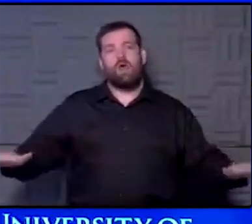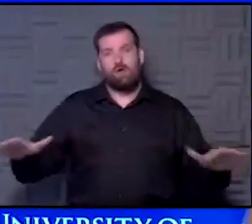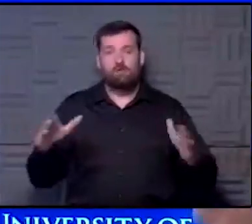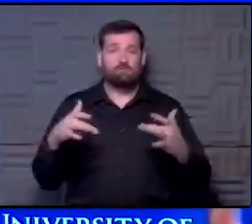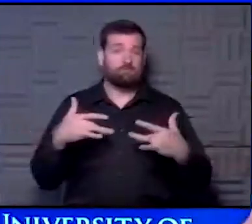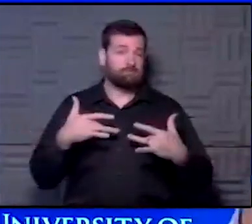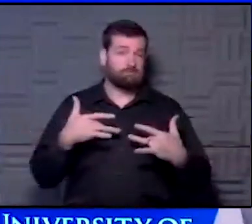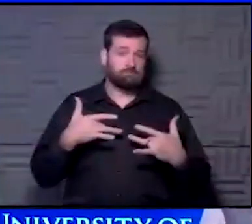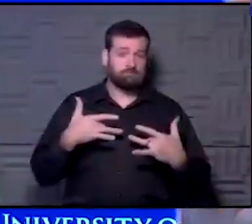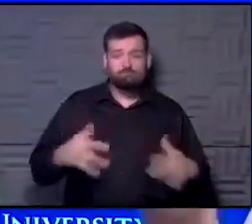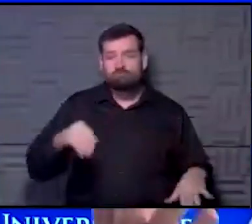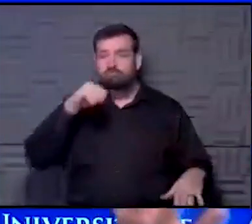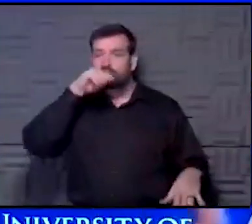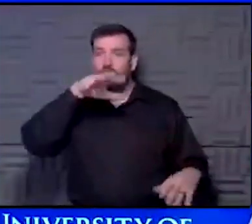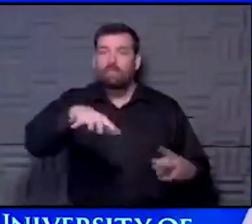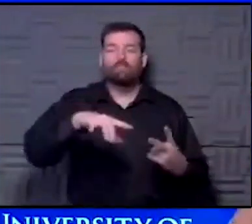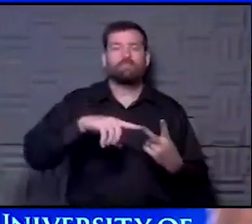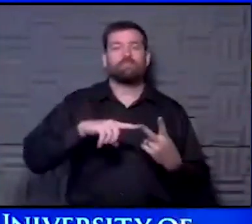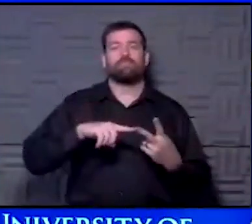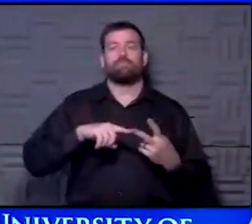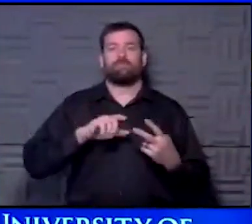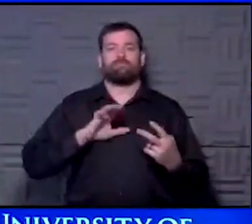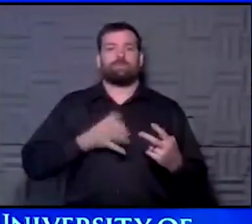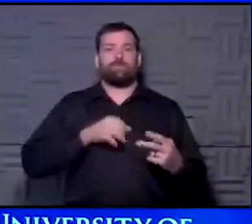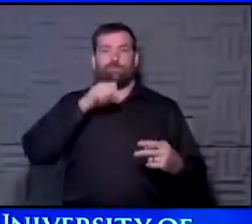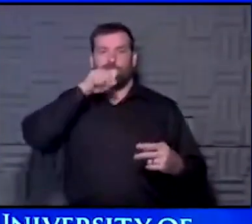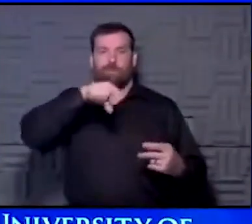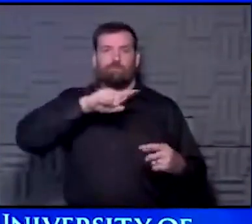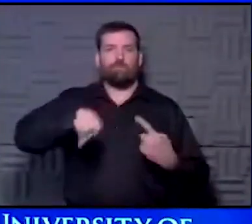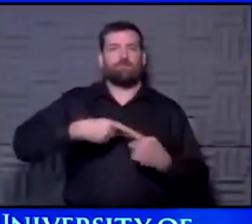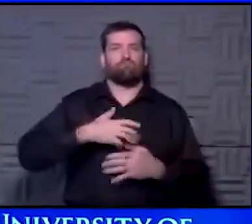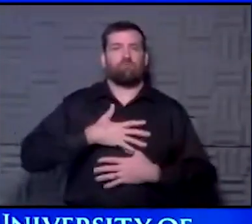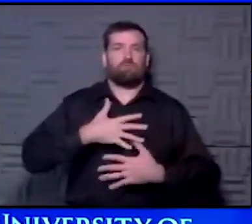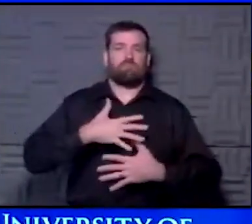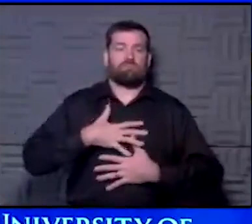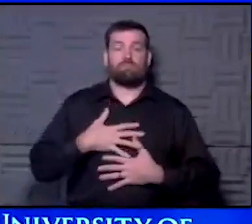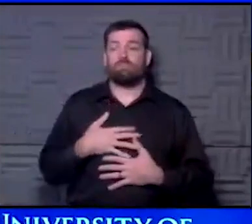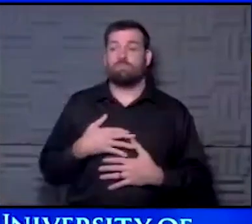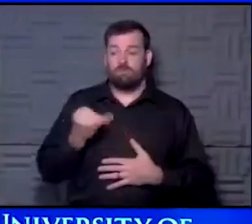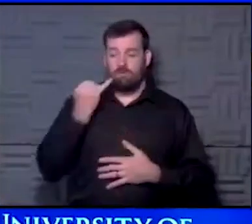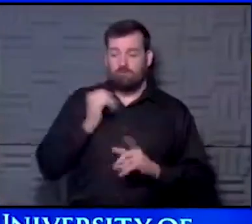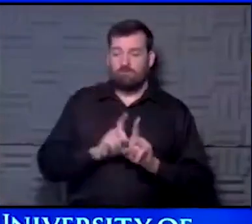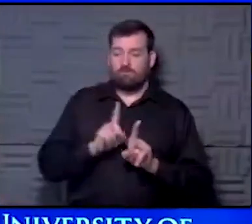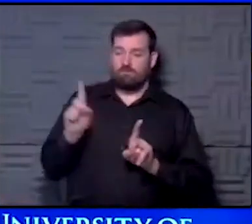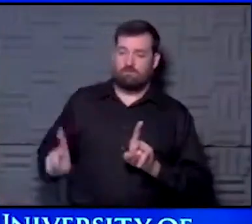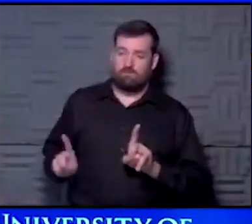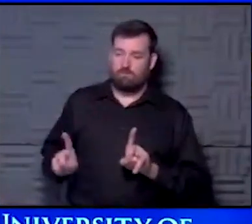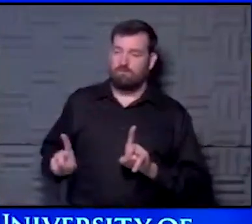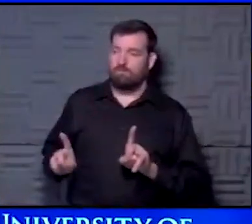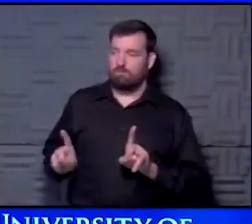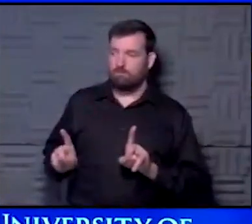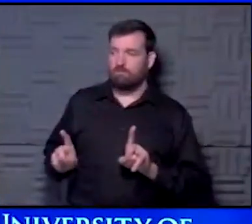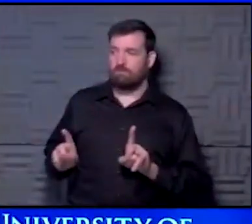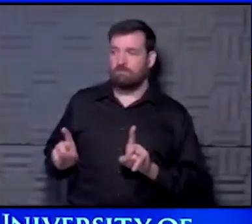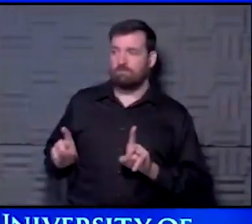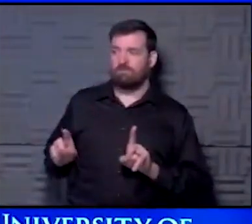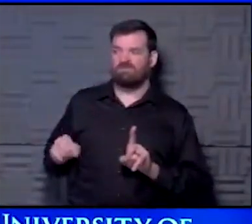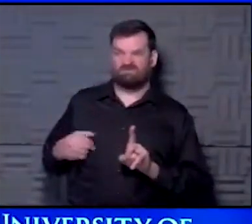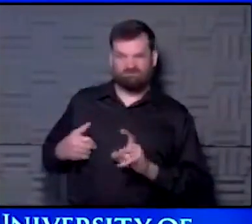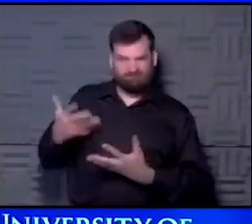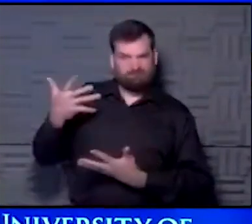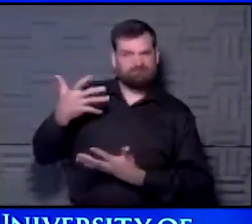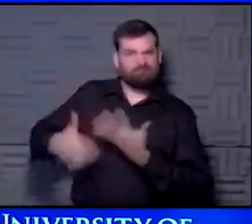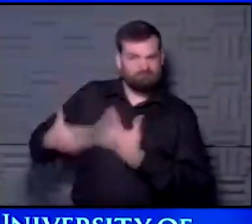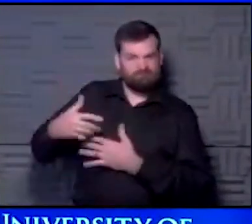from breath and from our aerosols, what we breathe out. Yep. And if I'm next to somebody and I have a high contact and a